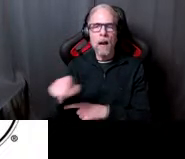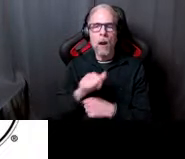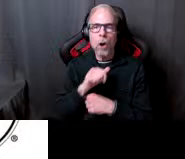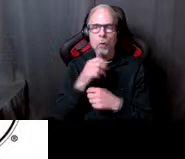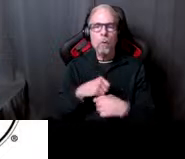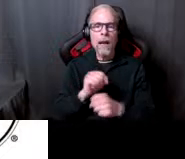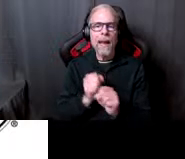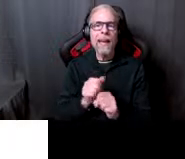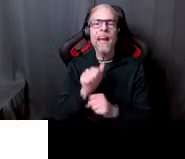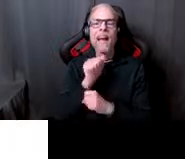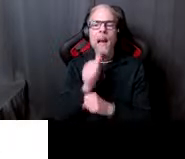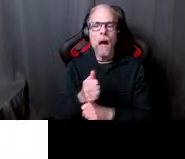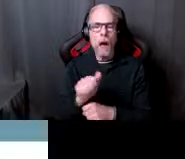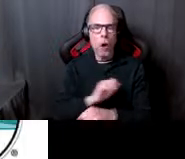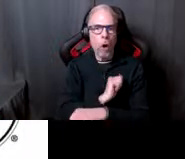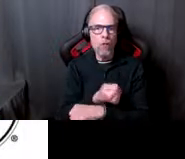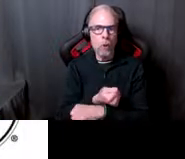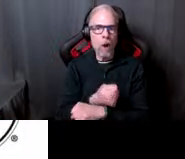trails.